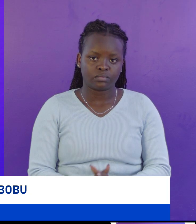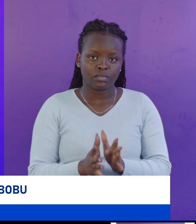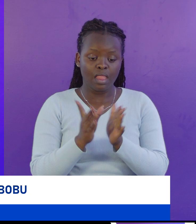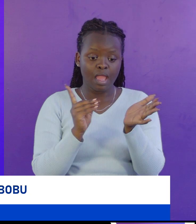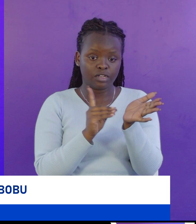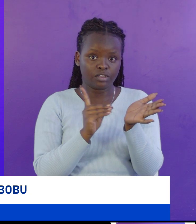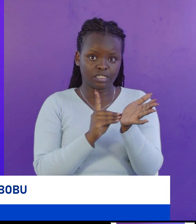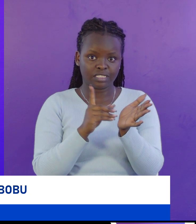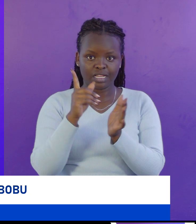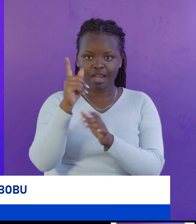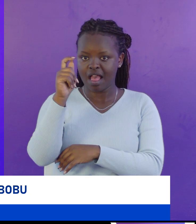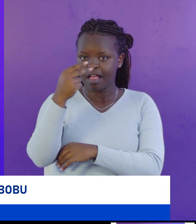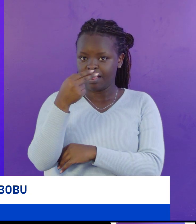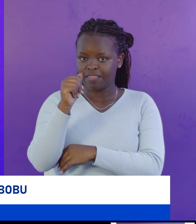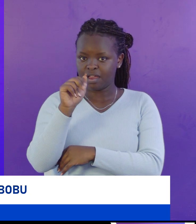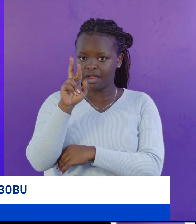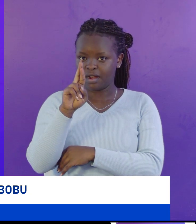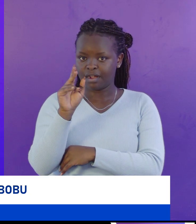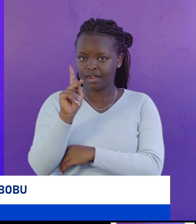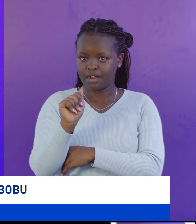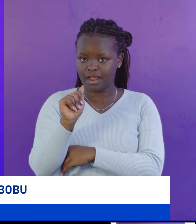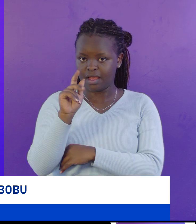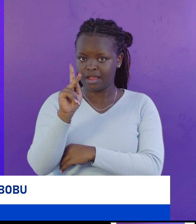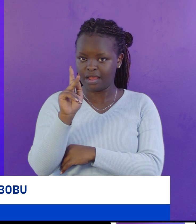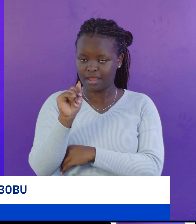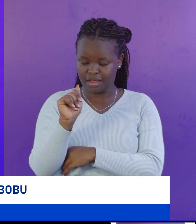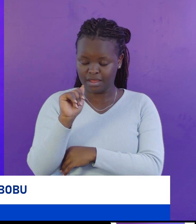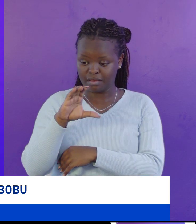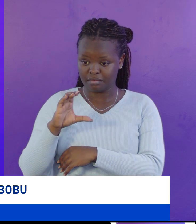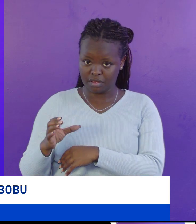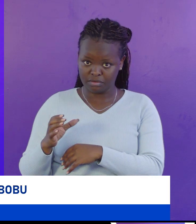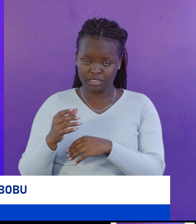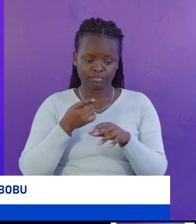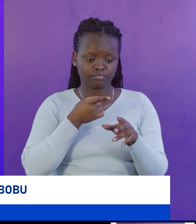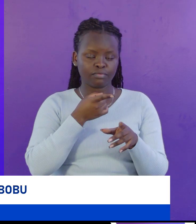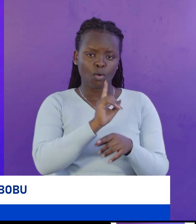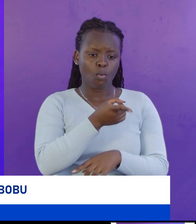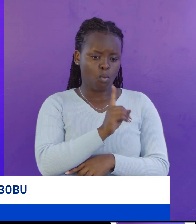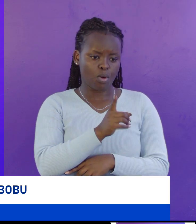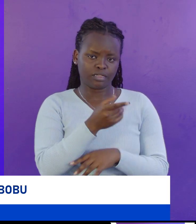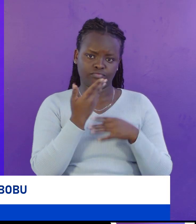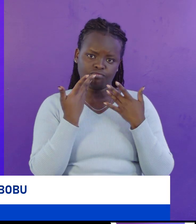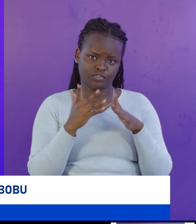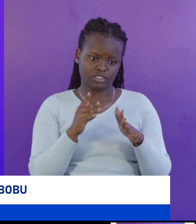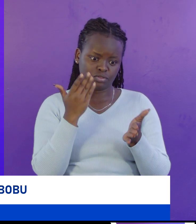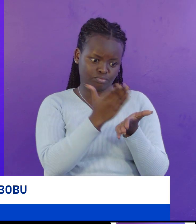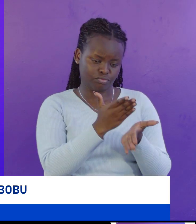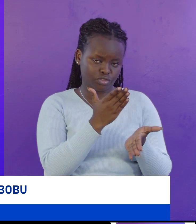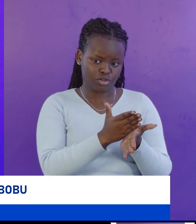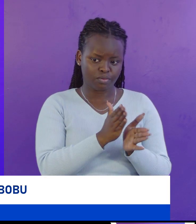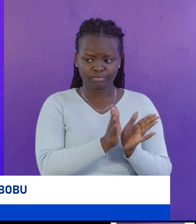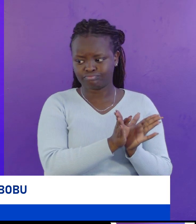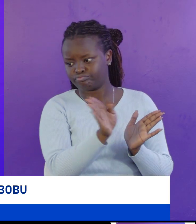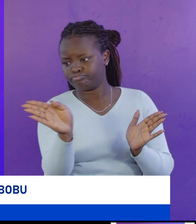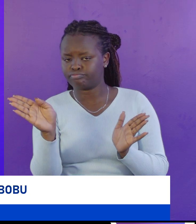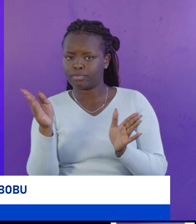Doctors in Tharaka-Nithi County have issued a public warning to residents, urging them to stop a practice of directing patients